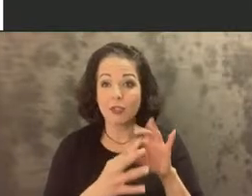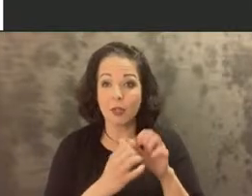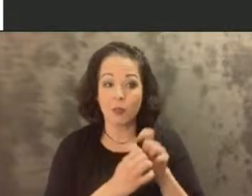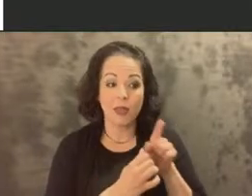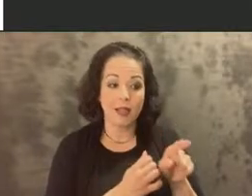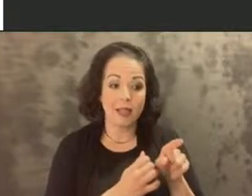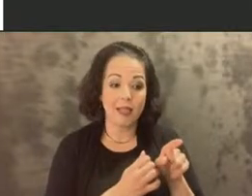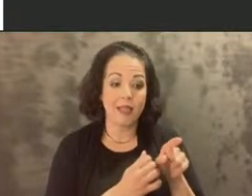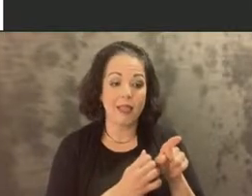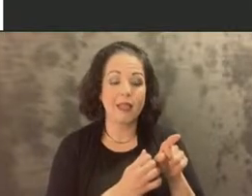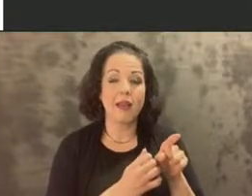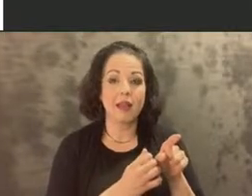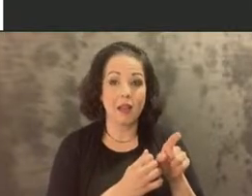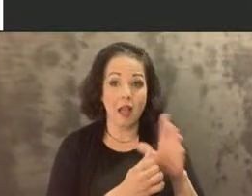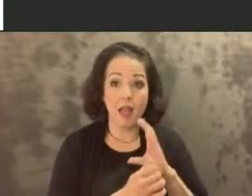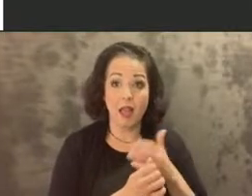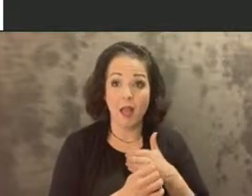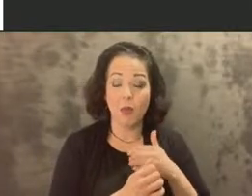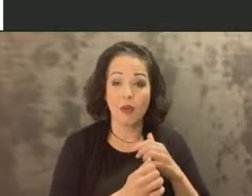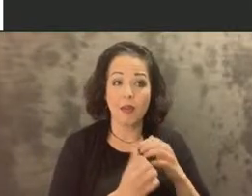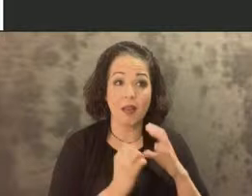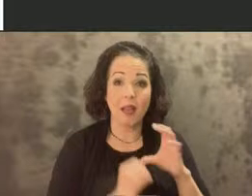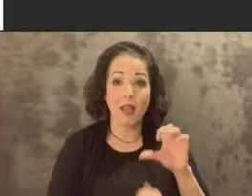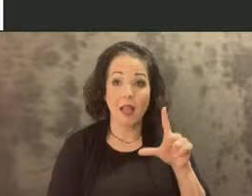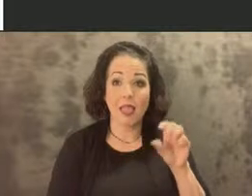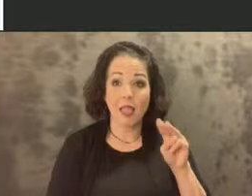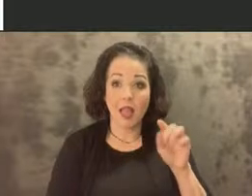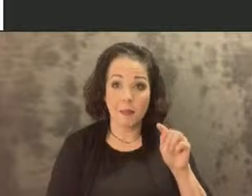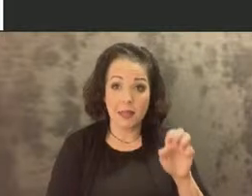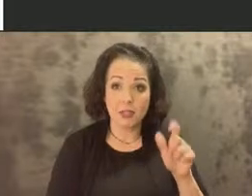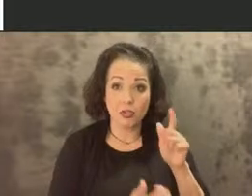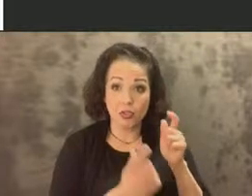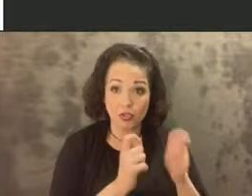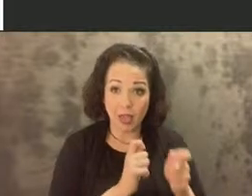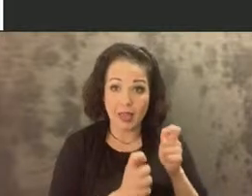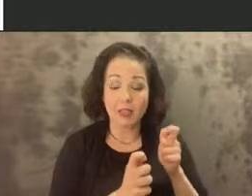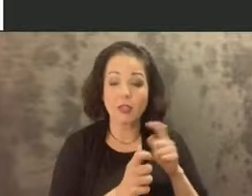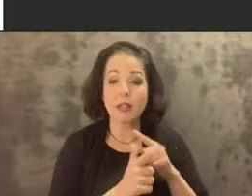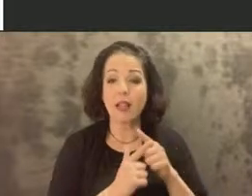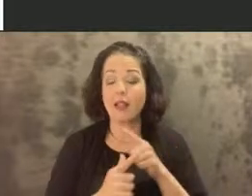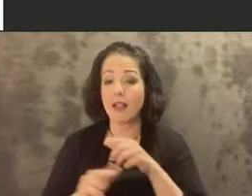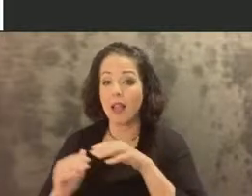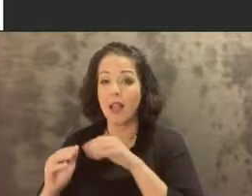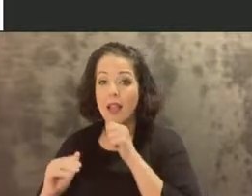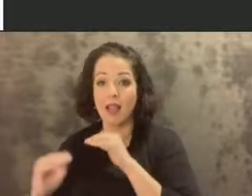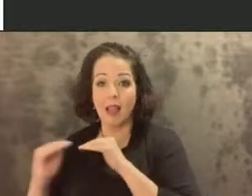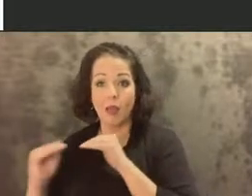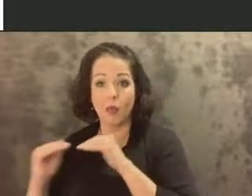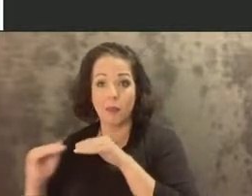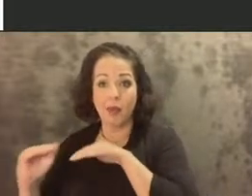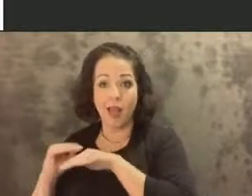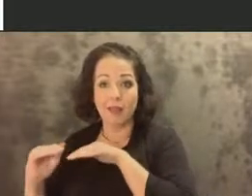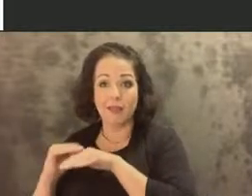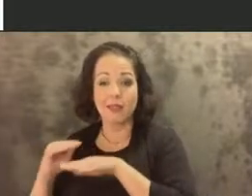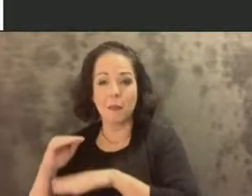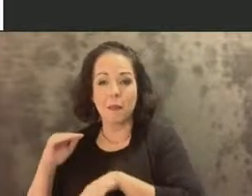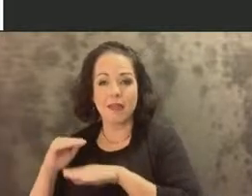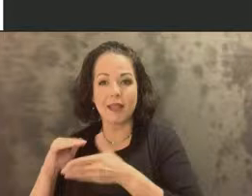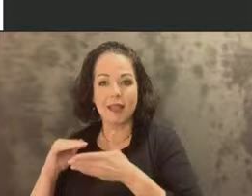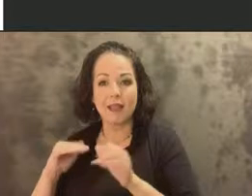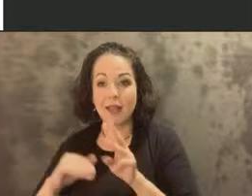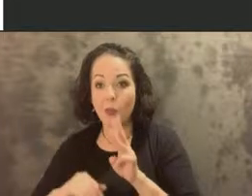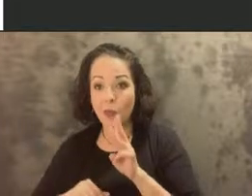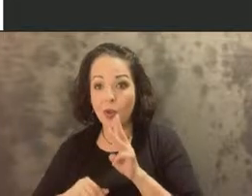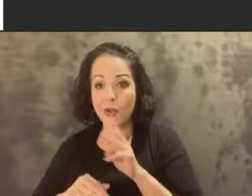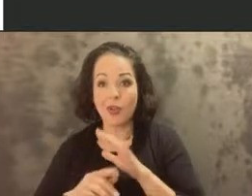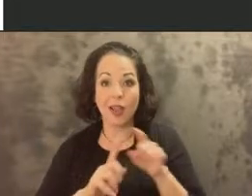between our climate change and inequitable access to basic things like water and